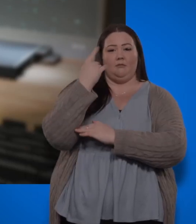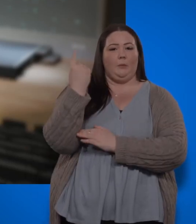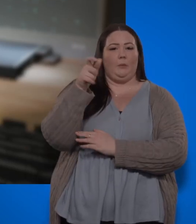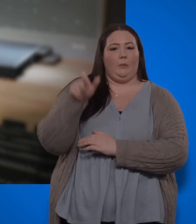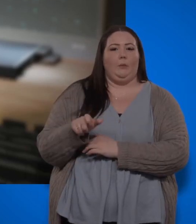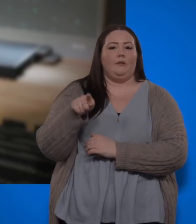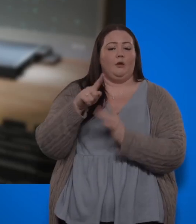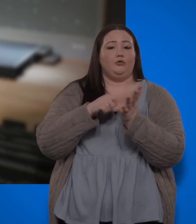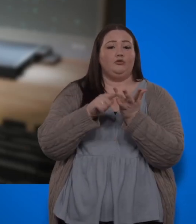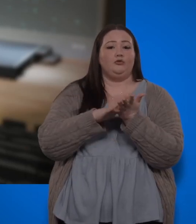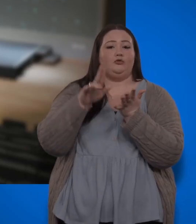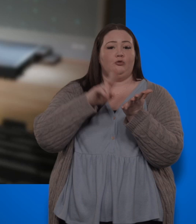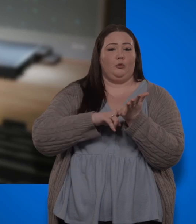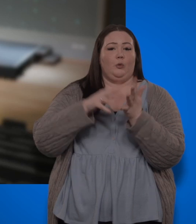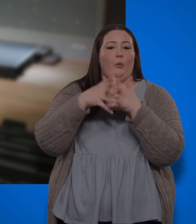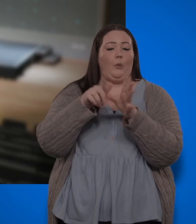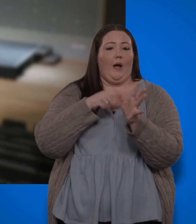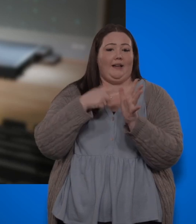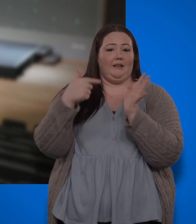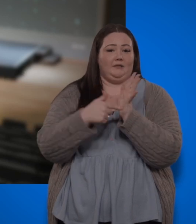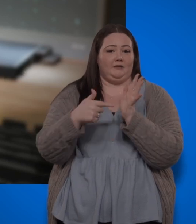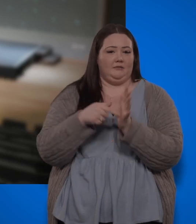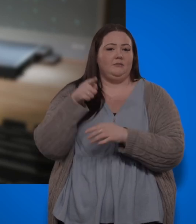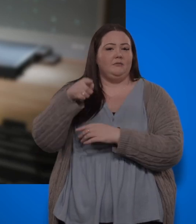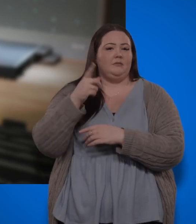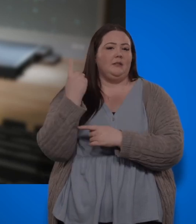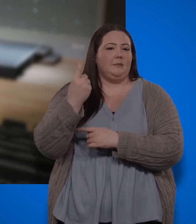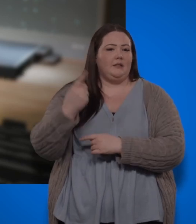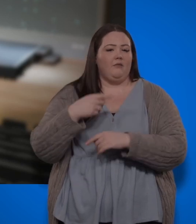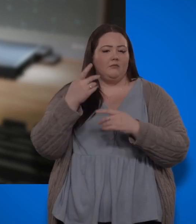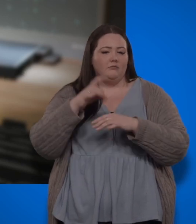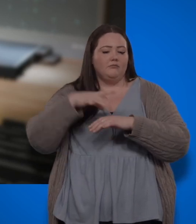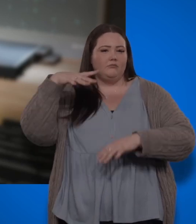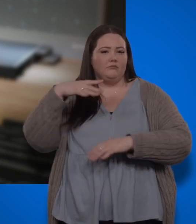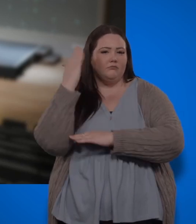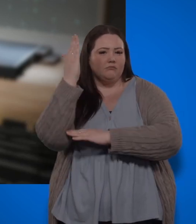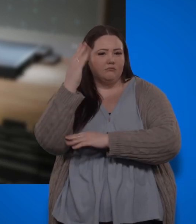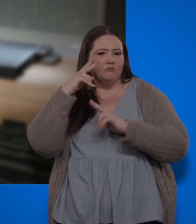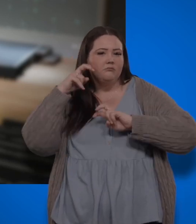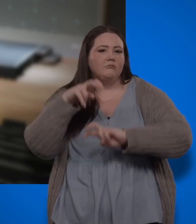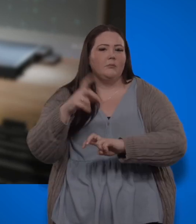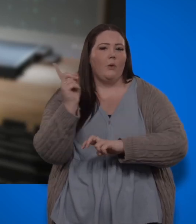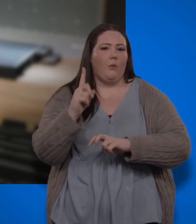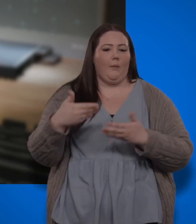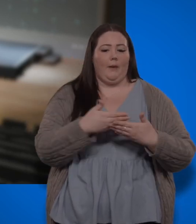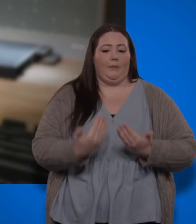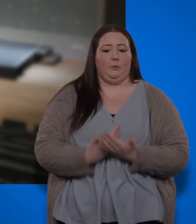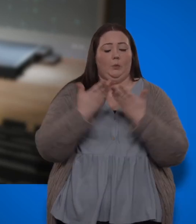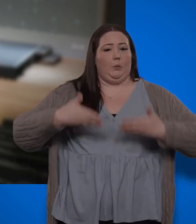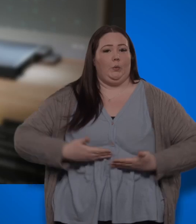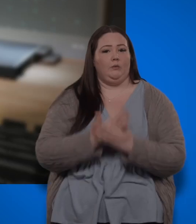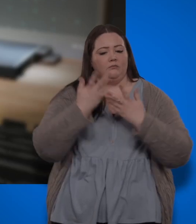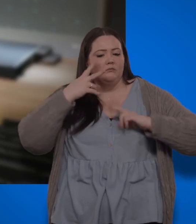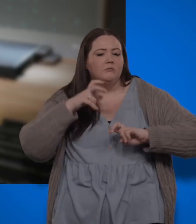Professor John Wyatt. He's Emeritus Professor of Neonatology, Ethics and